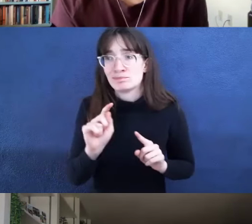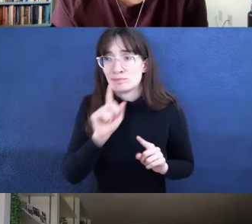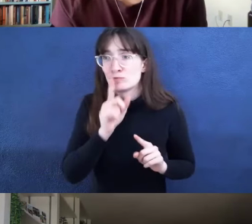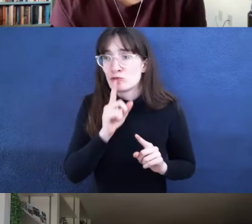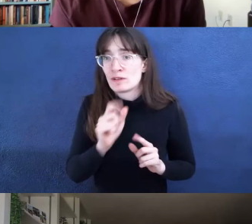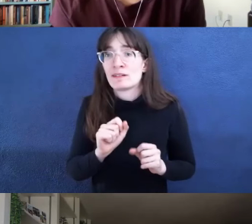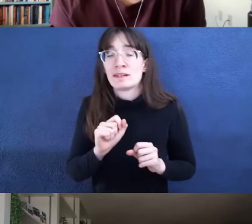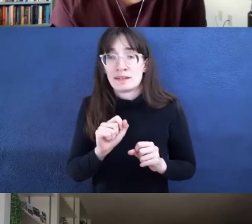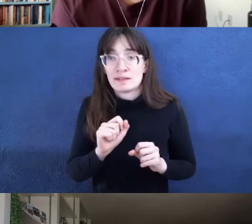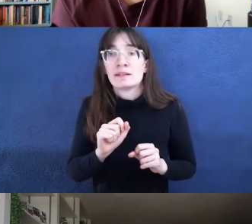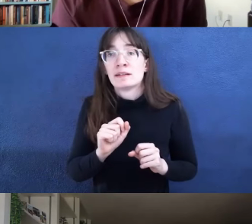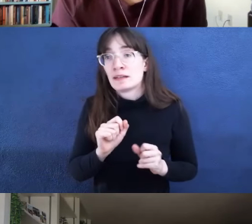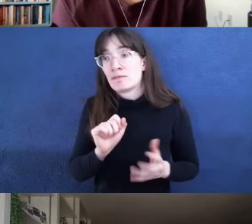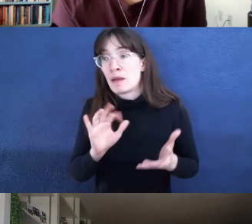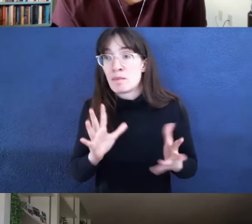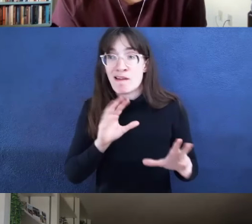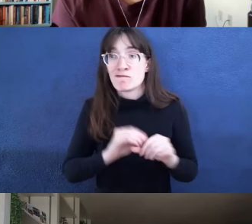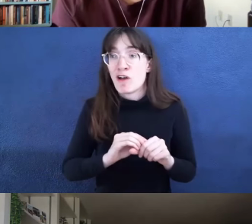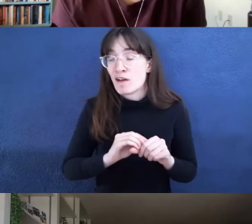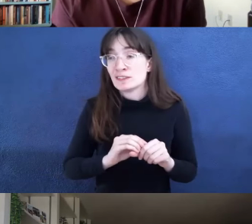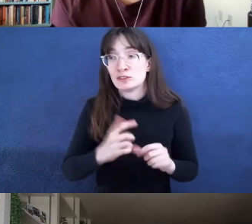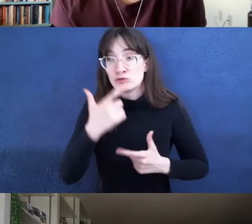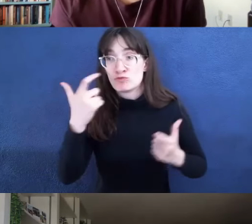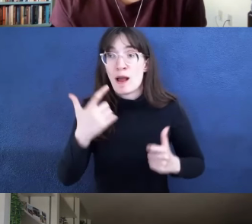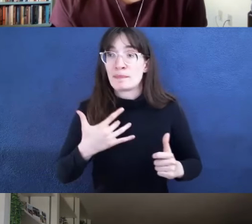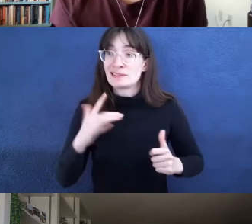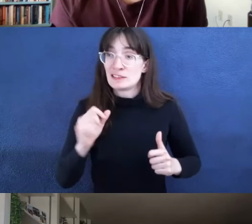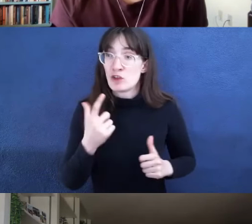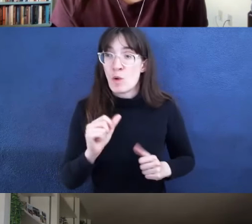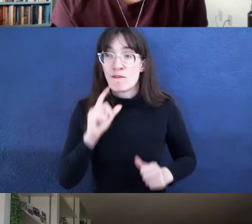to engage in maybe trauma sensitive yoga for the first time.